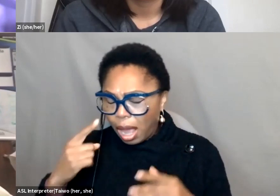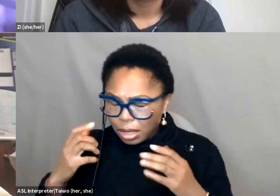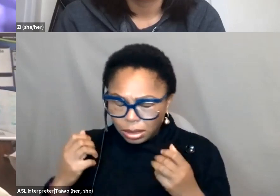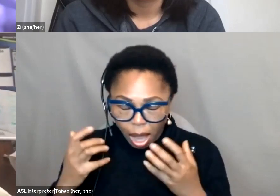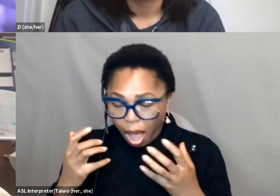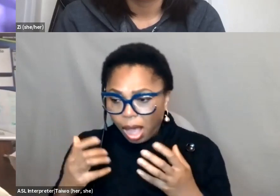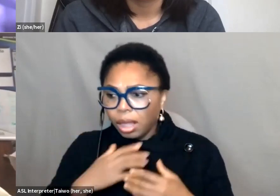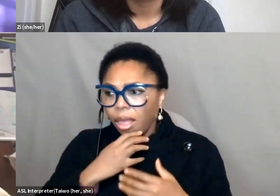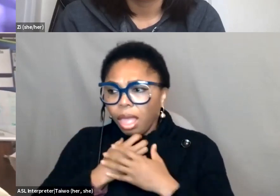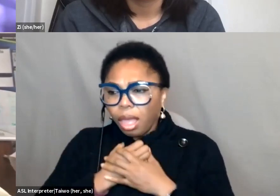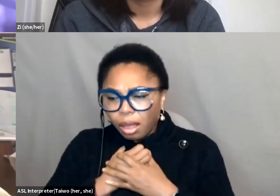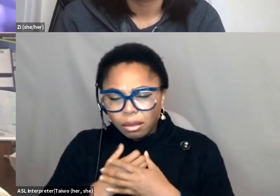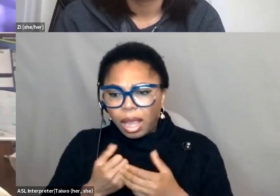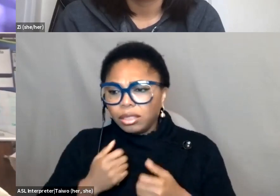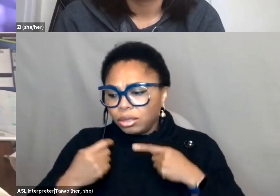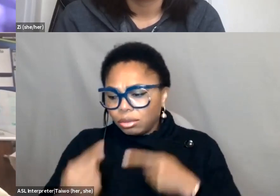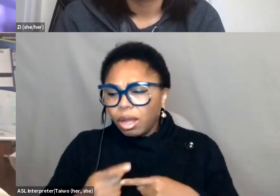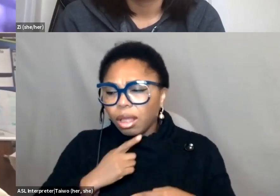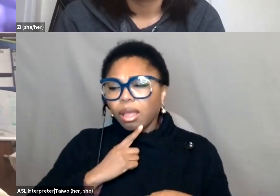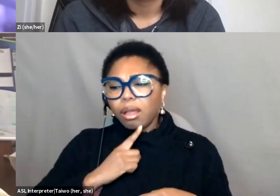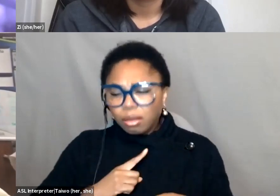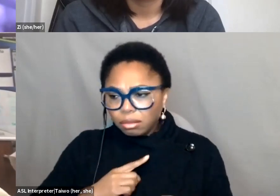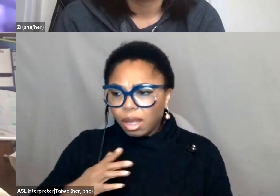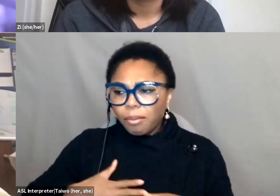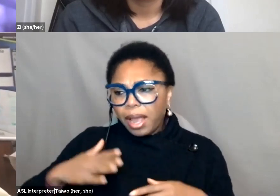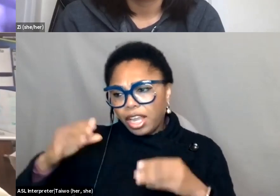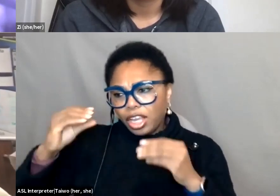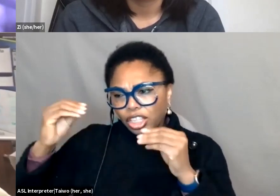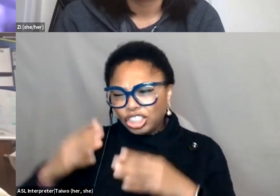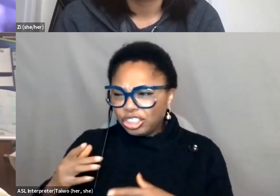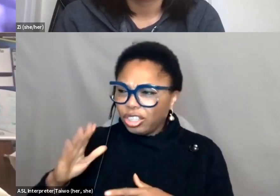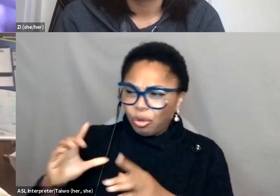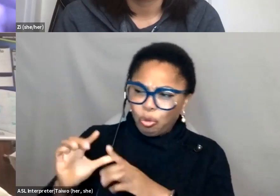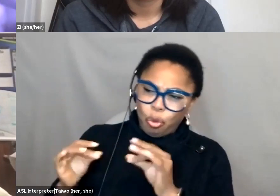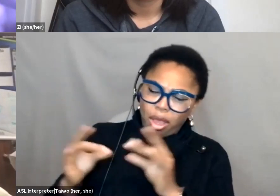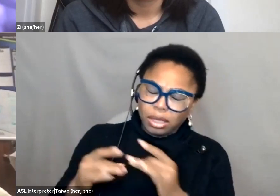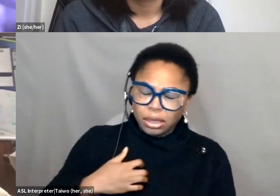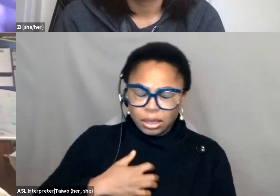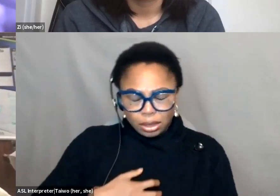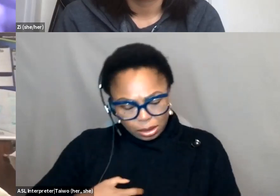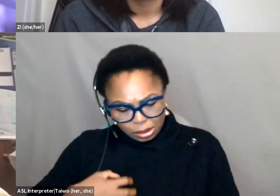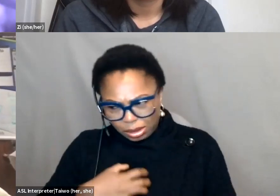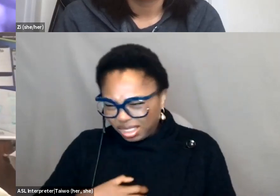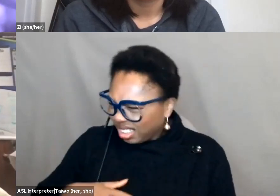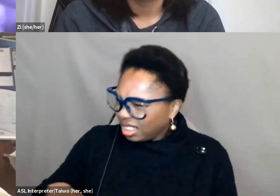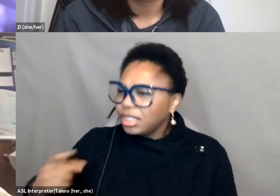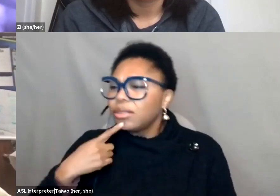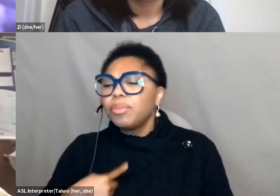throat so tight I struggled to swallow. My teacher's irritated words circled in my head. "You got the answer wrong,